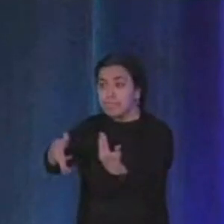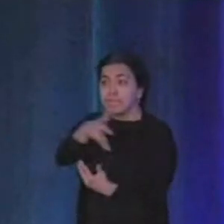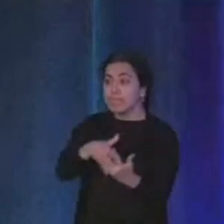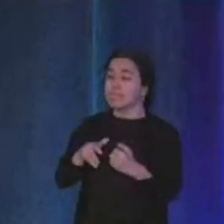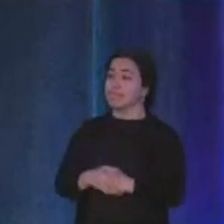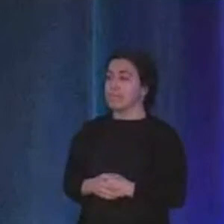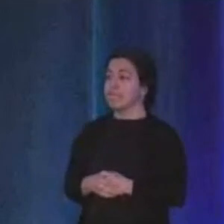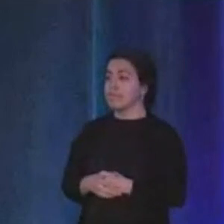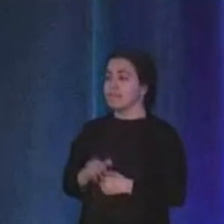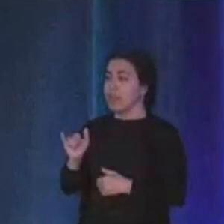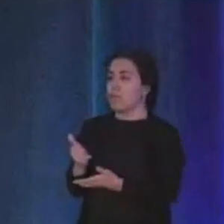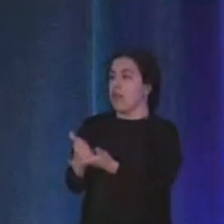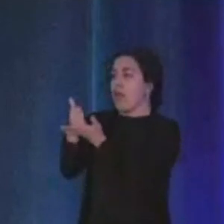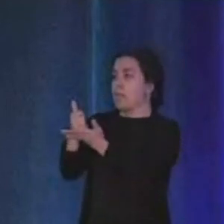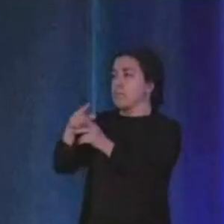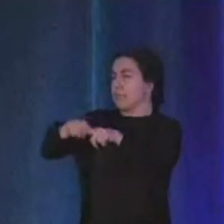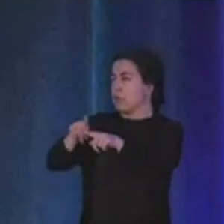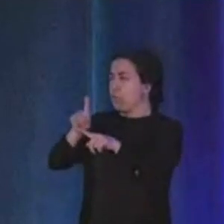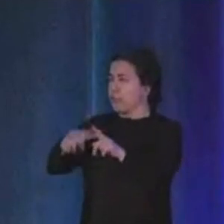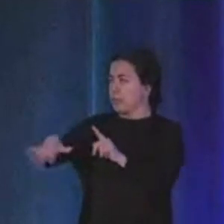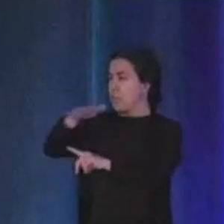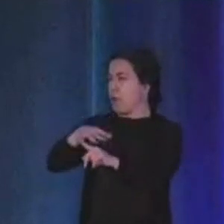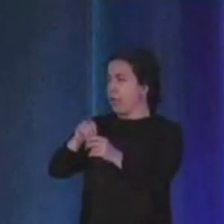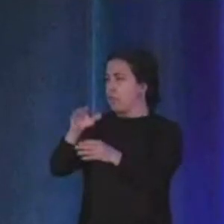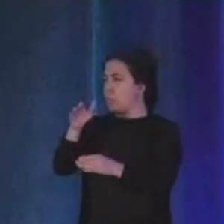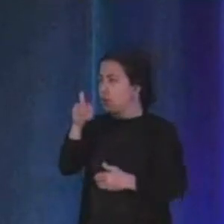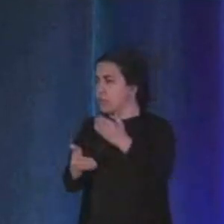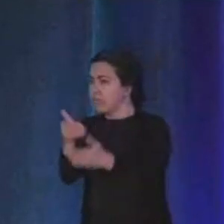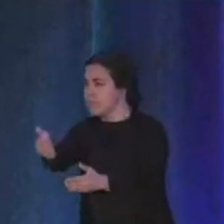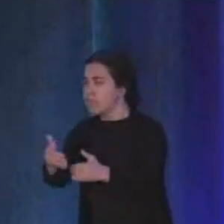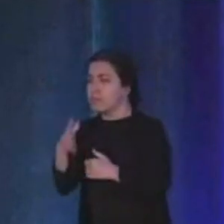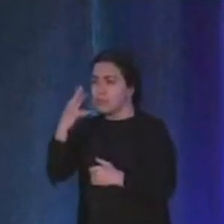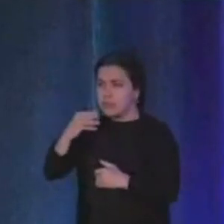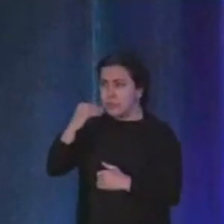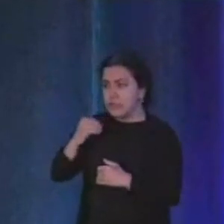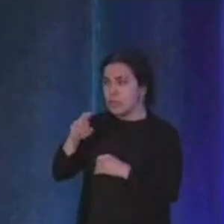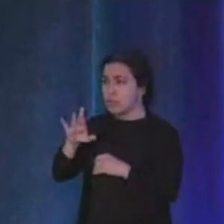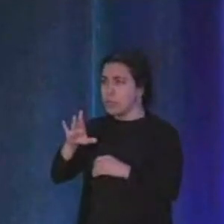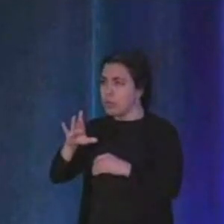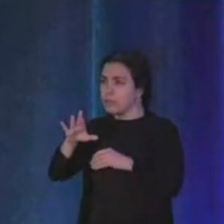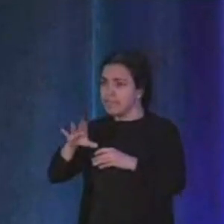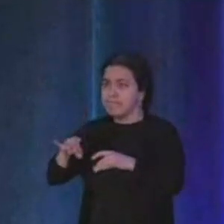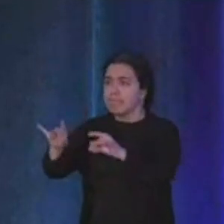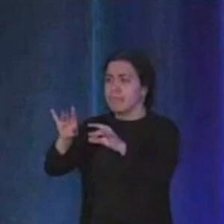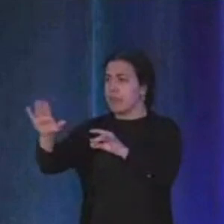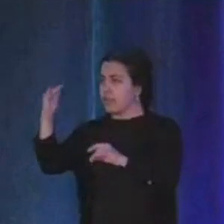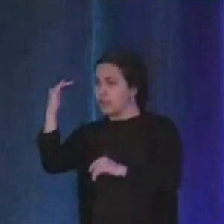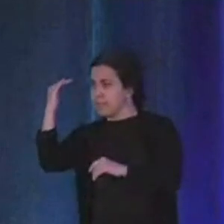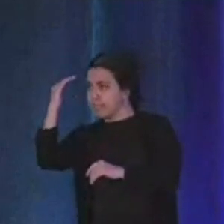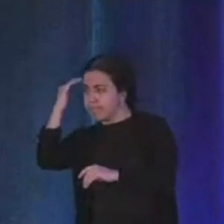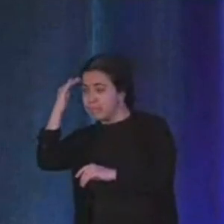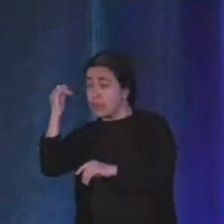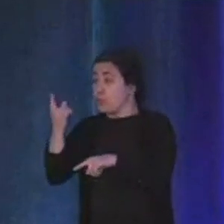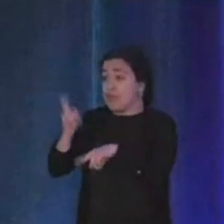So I want to like begin to close by saying the problem here is that you can't build products for people that you've never